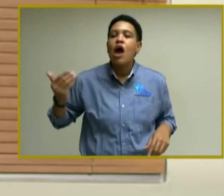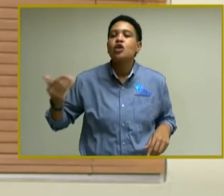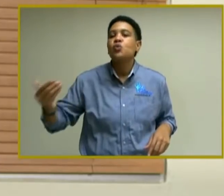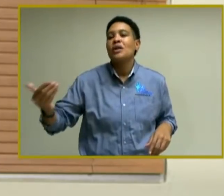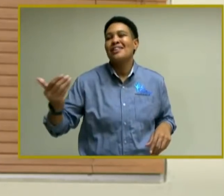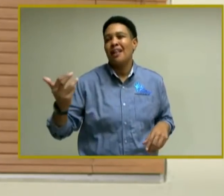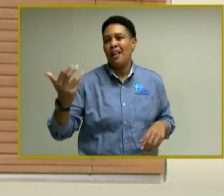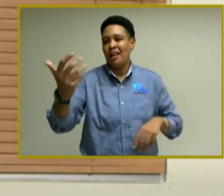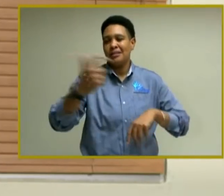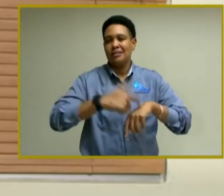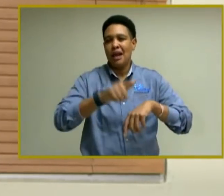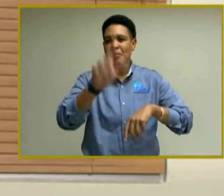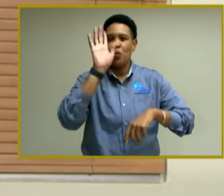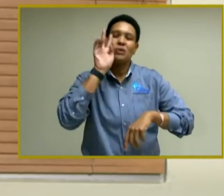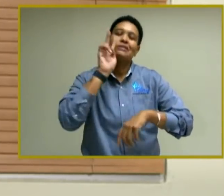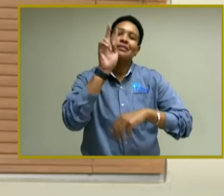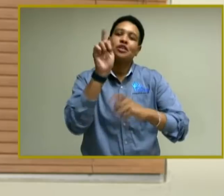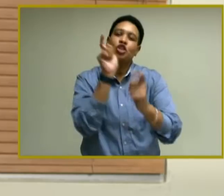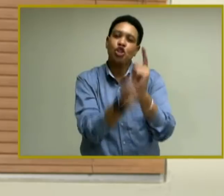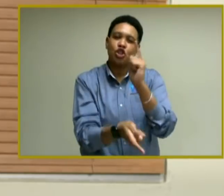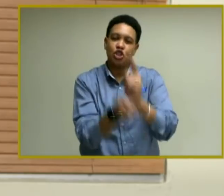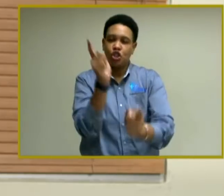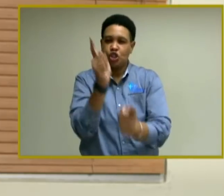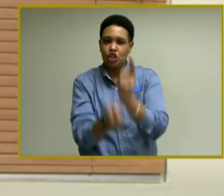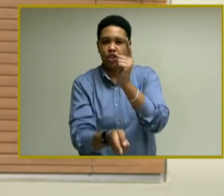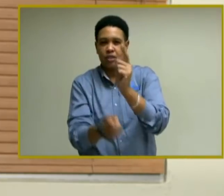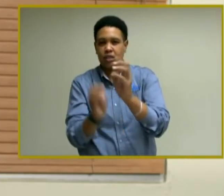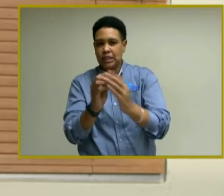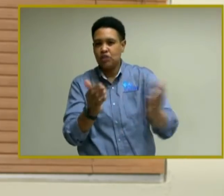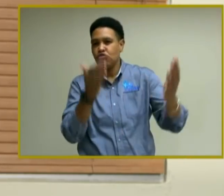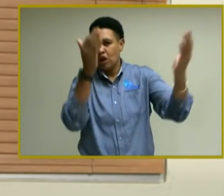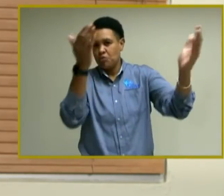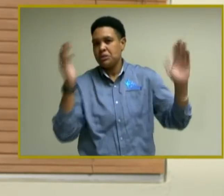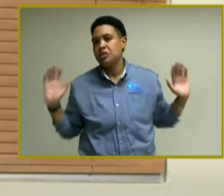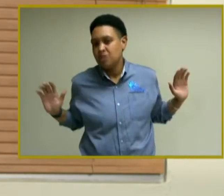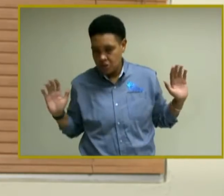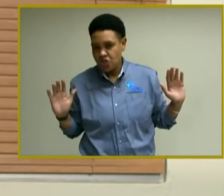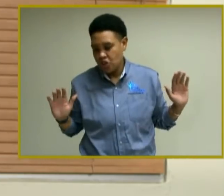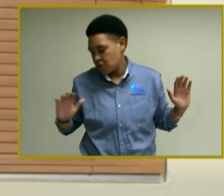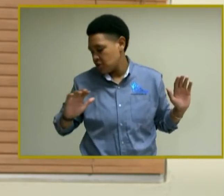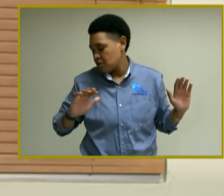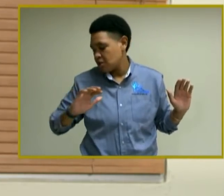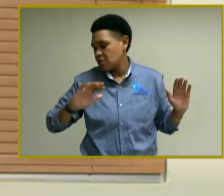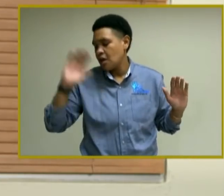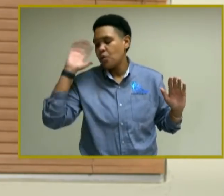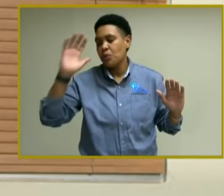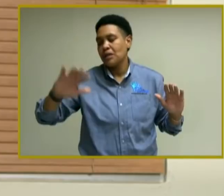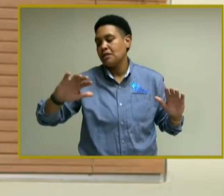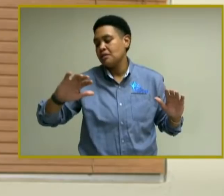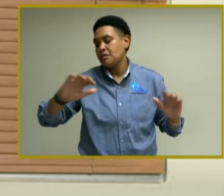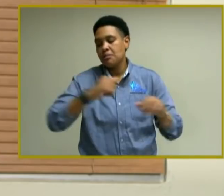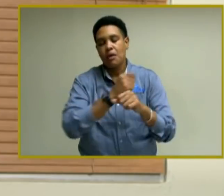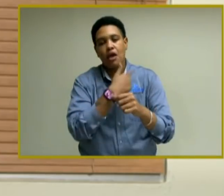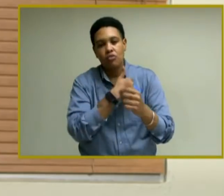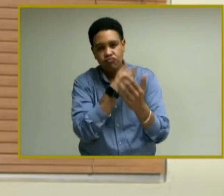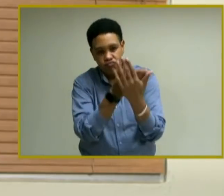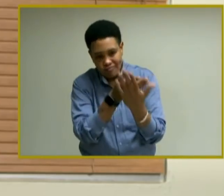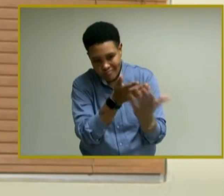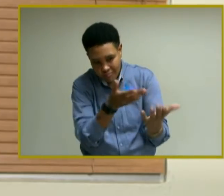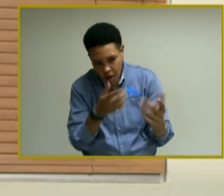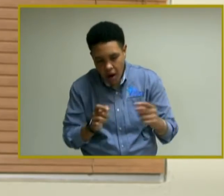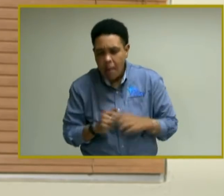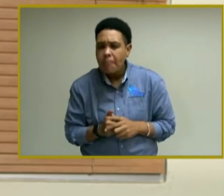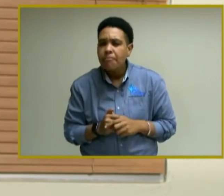you are going to see changes in recommendations that will take us there.